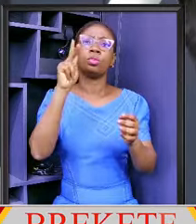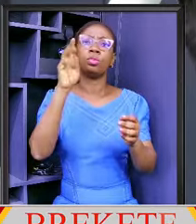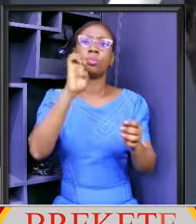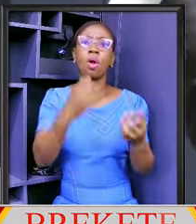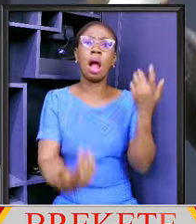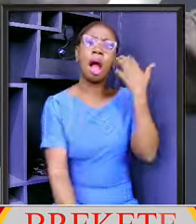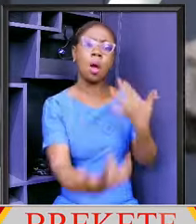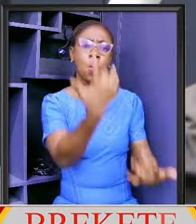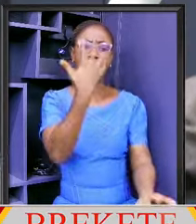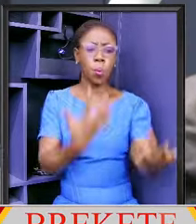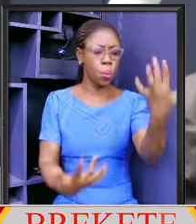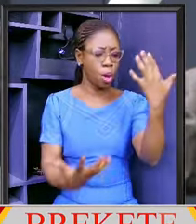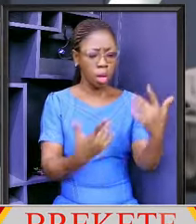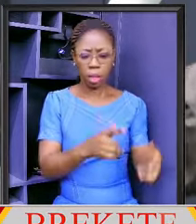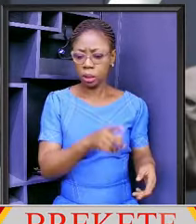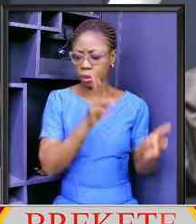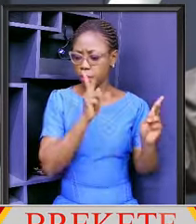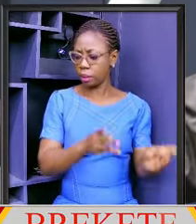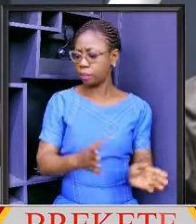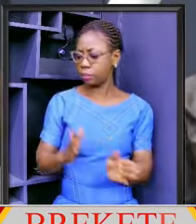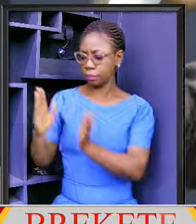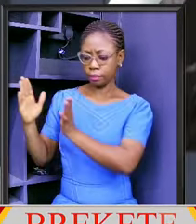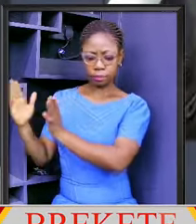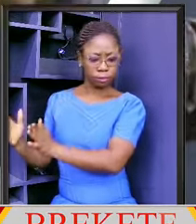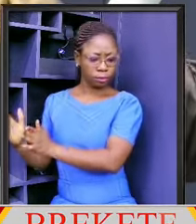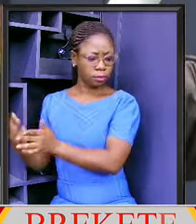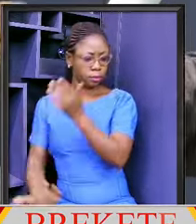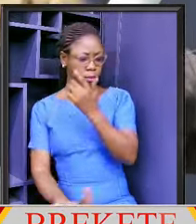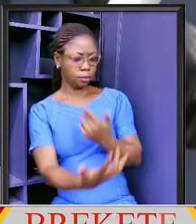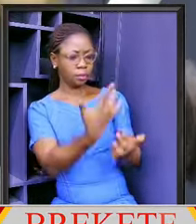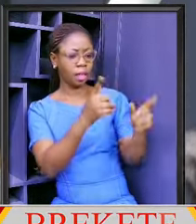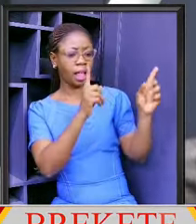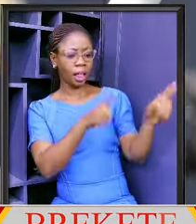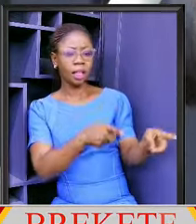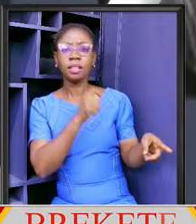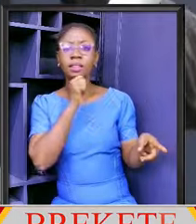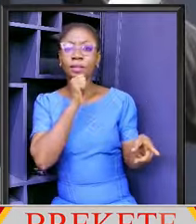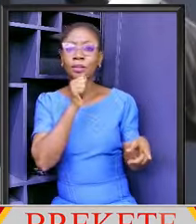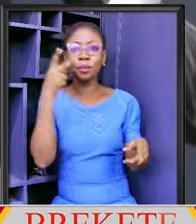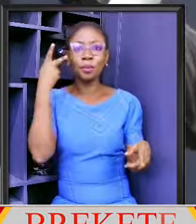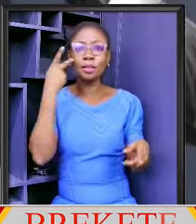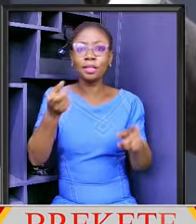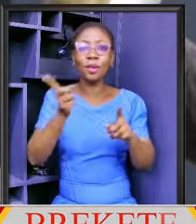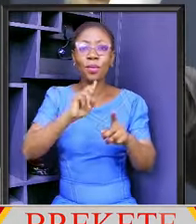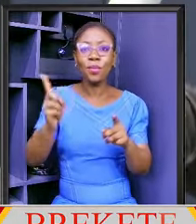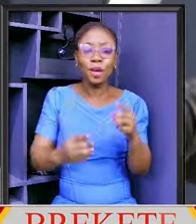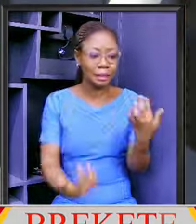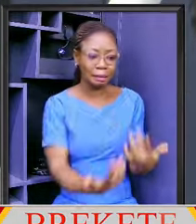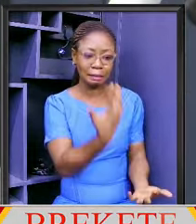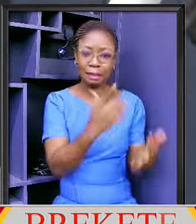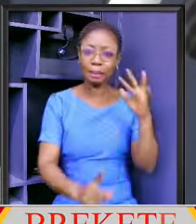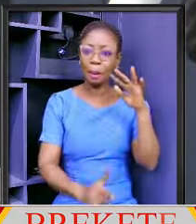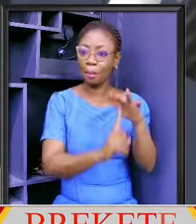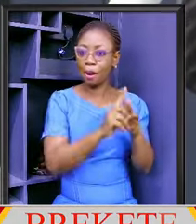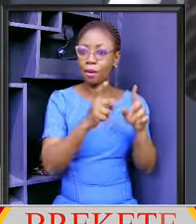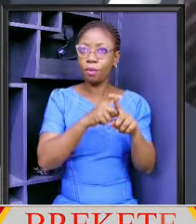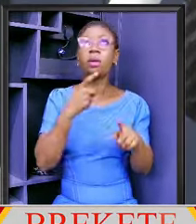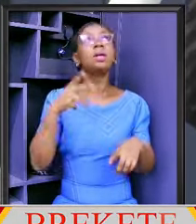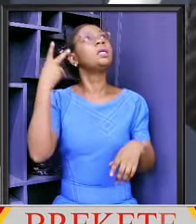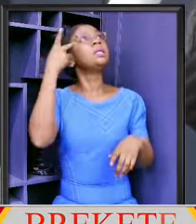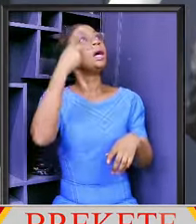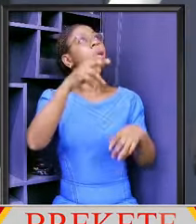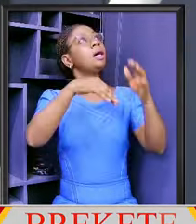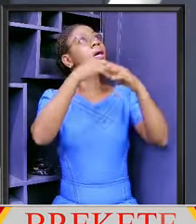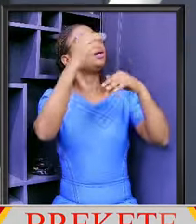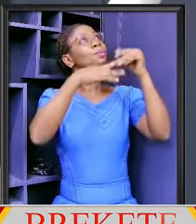side, the fire they this side behind. So you know see where the fire they come up from. In own be say the building don't